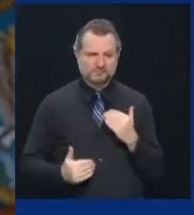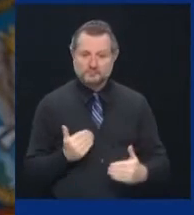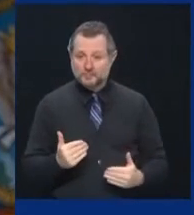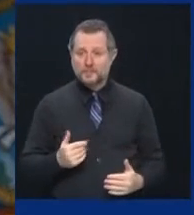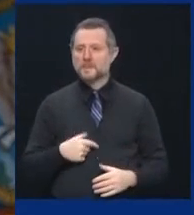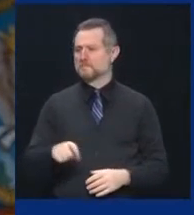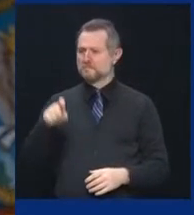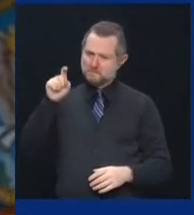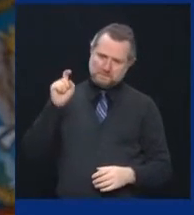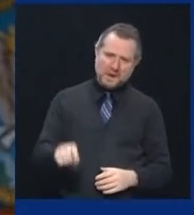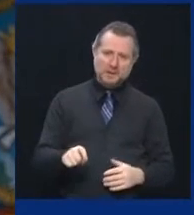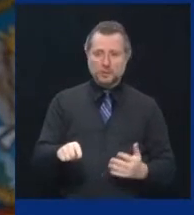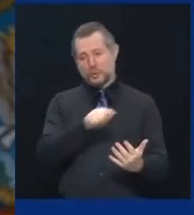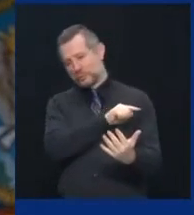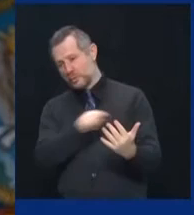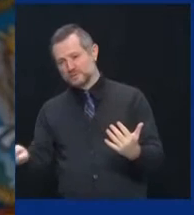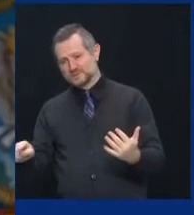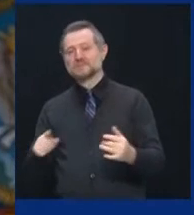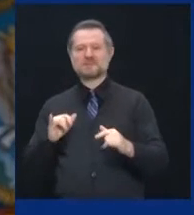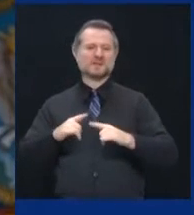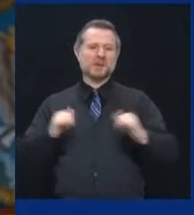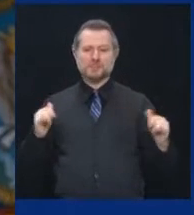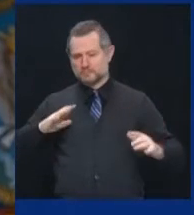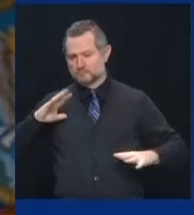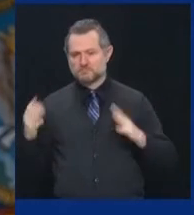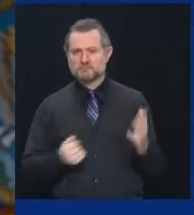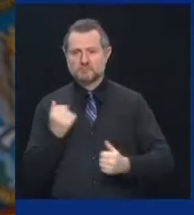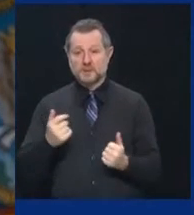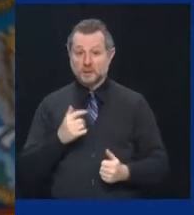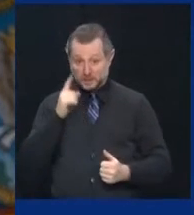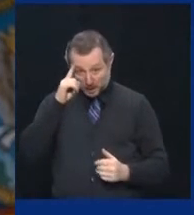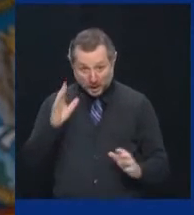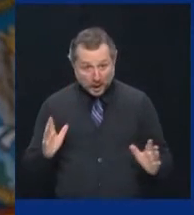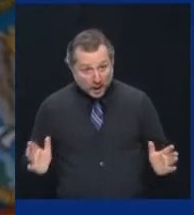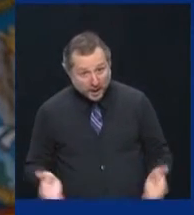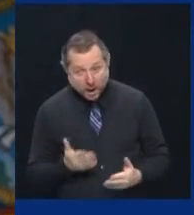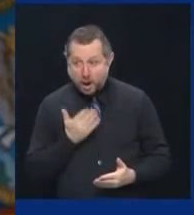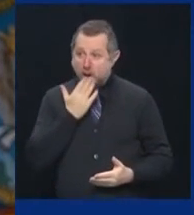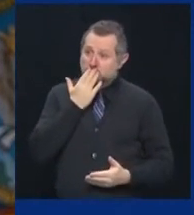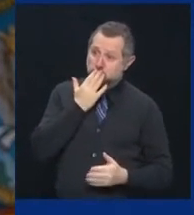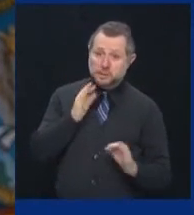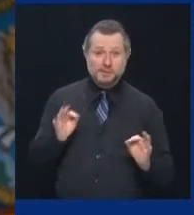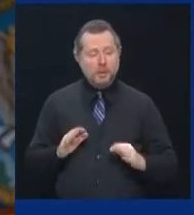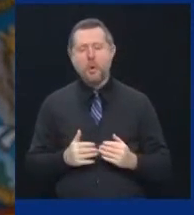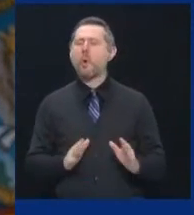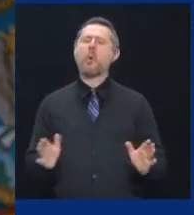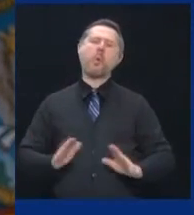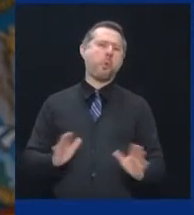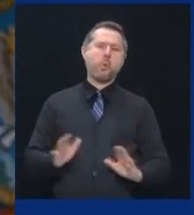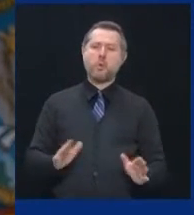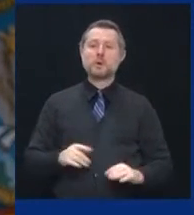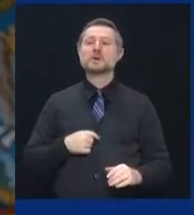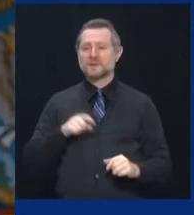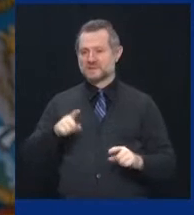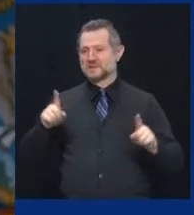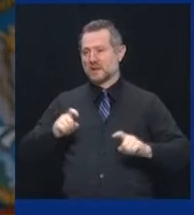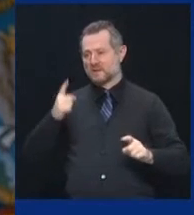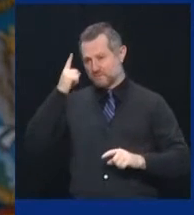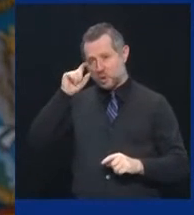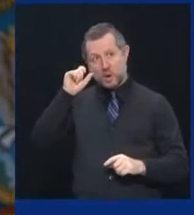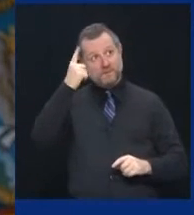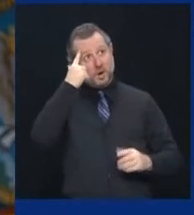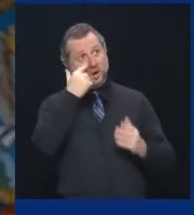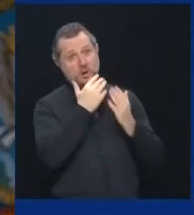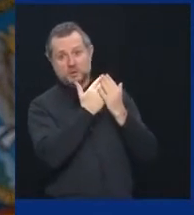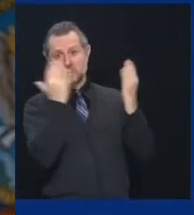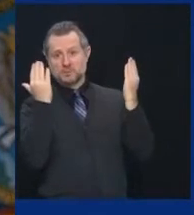forward simultaneously. It will be hard. It will be the greatest test for government since we mobilized to fight World